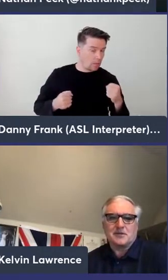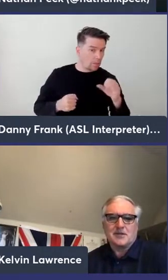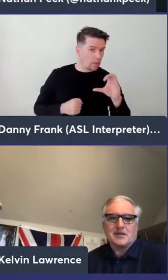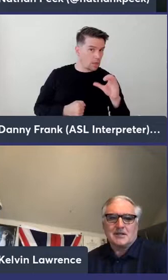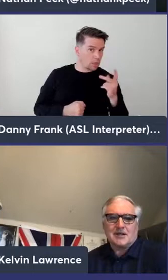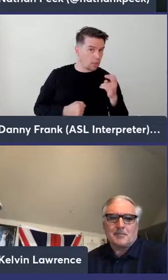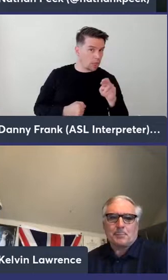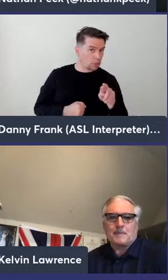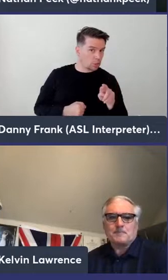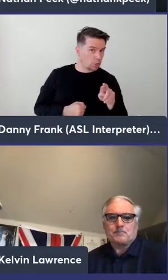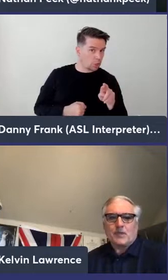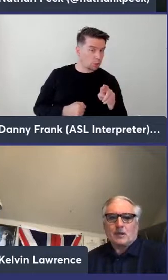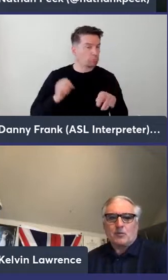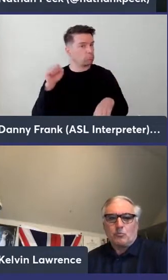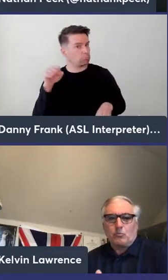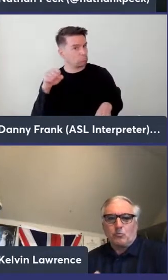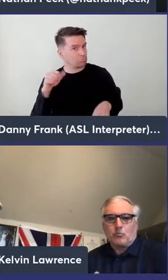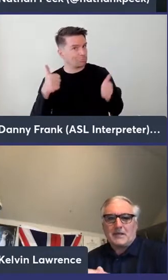to go.